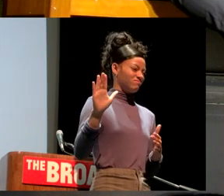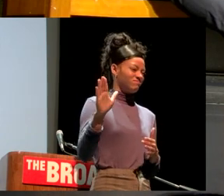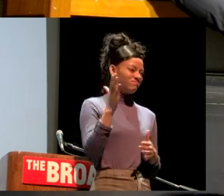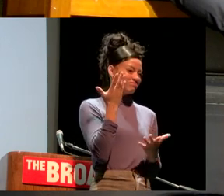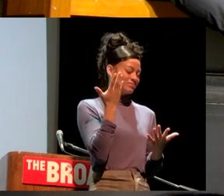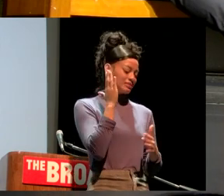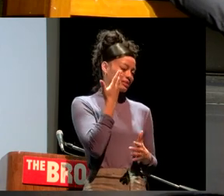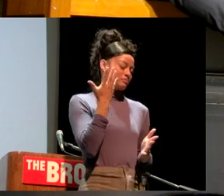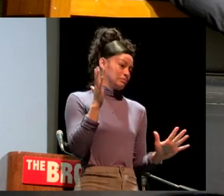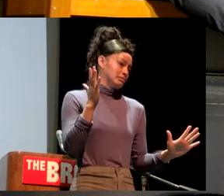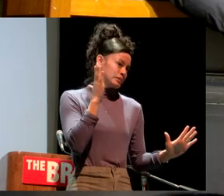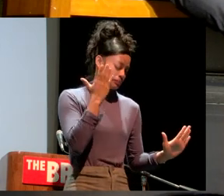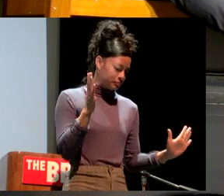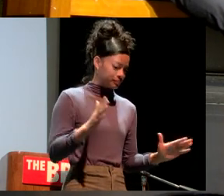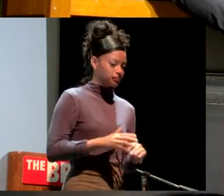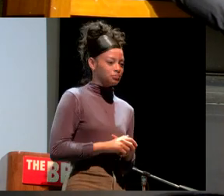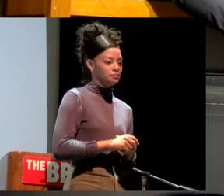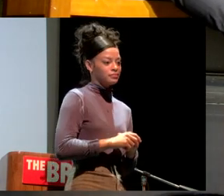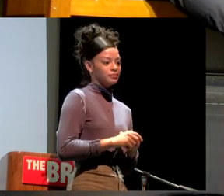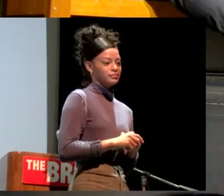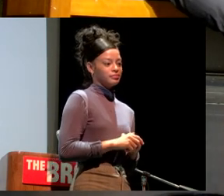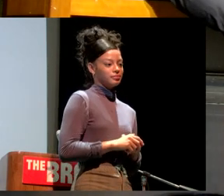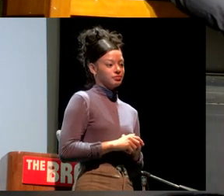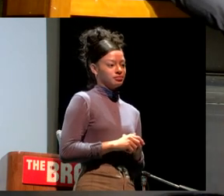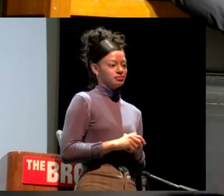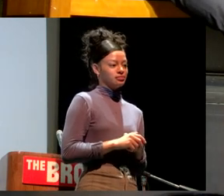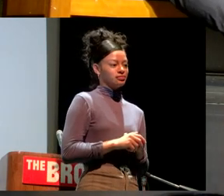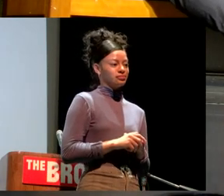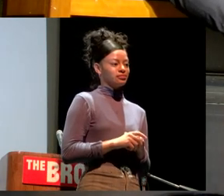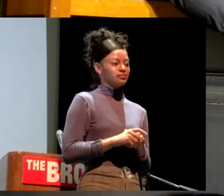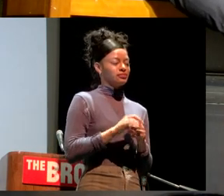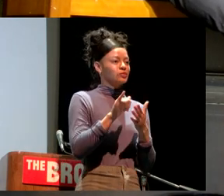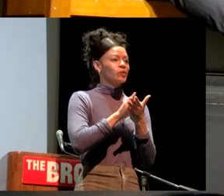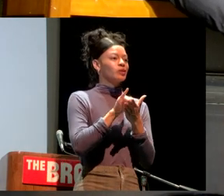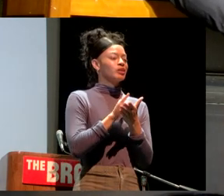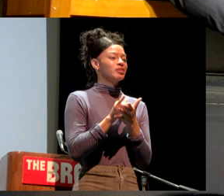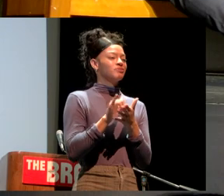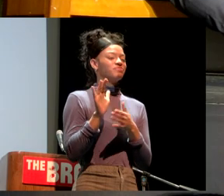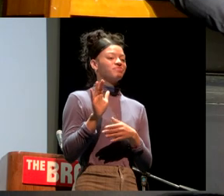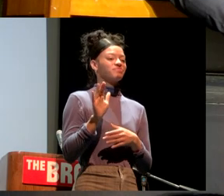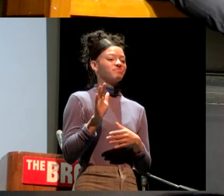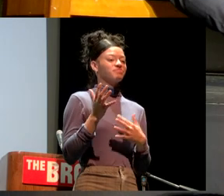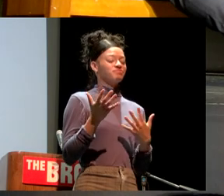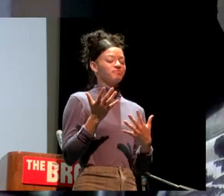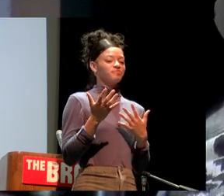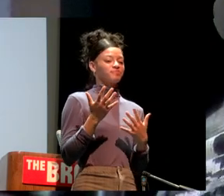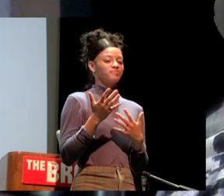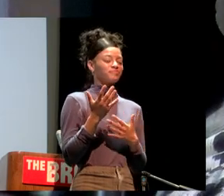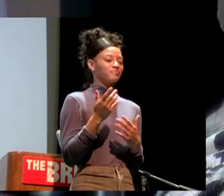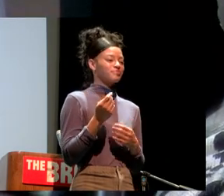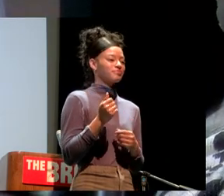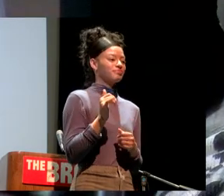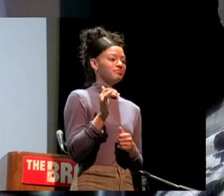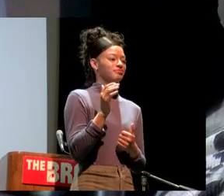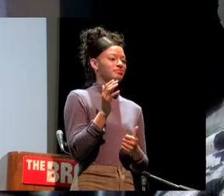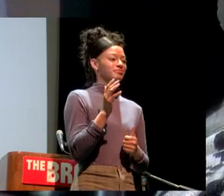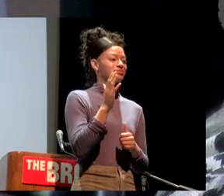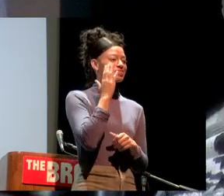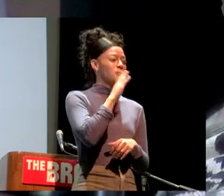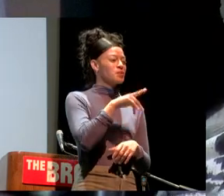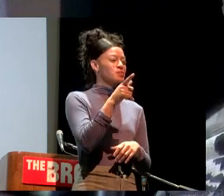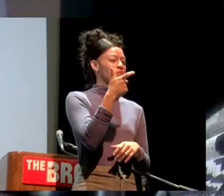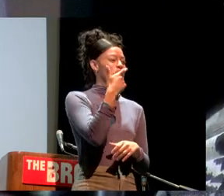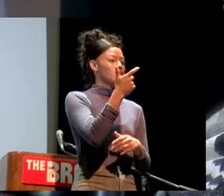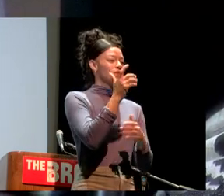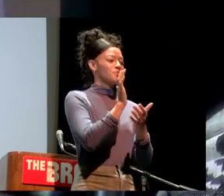it's kind of, you know, New York is exactly, you know, when I watching to the Titanic movie, feels like a